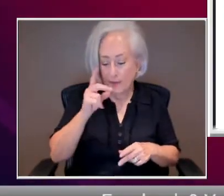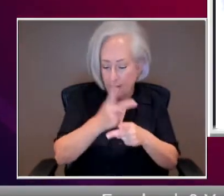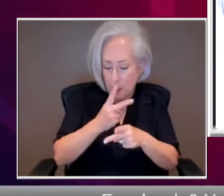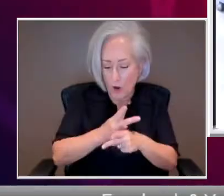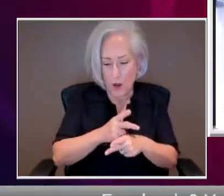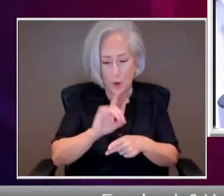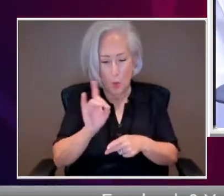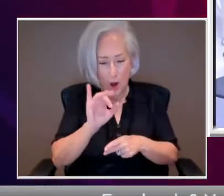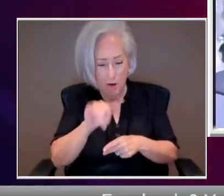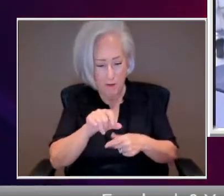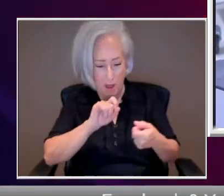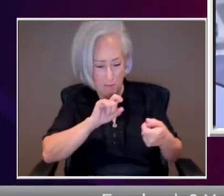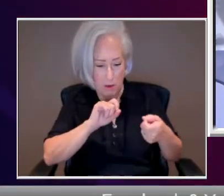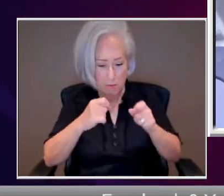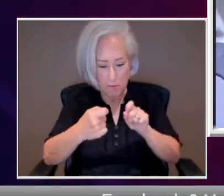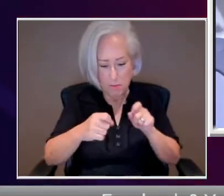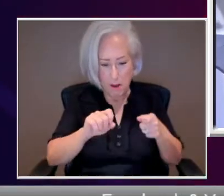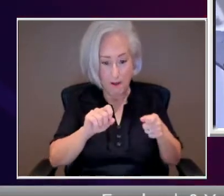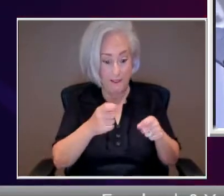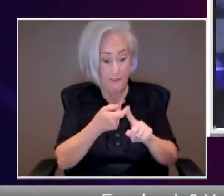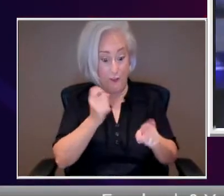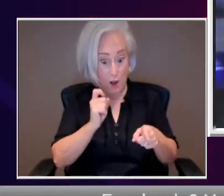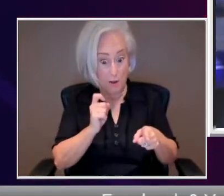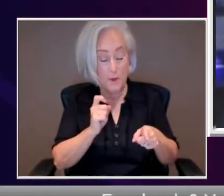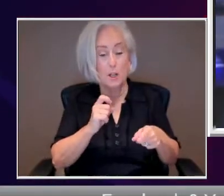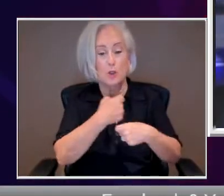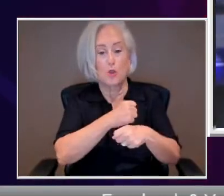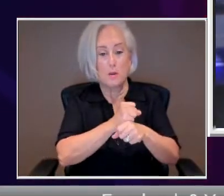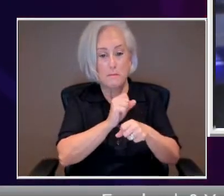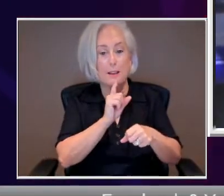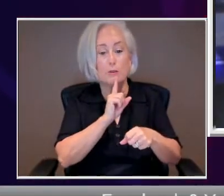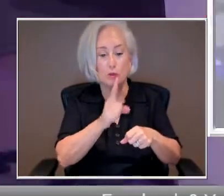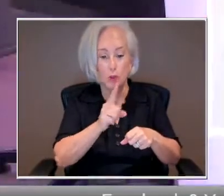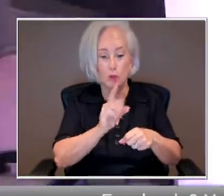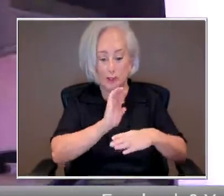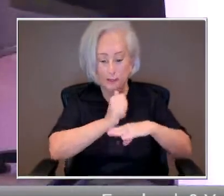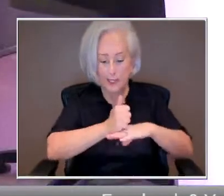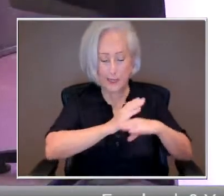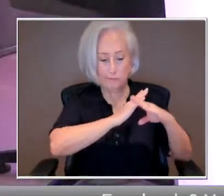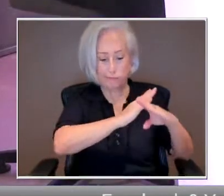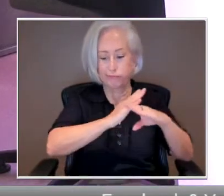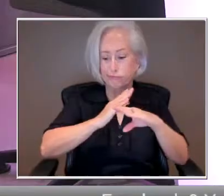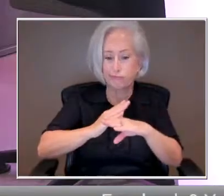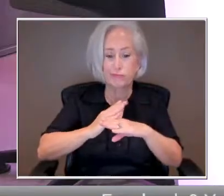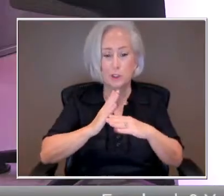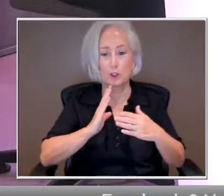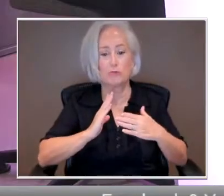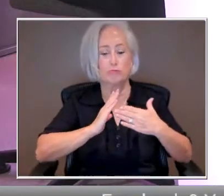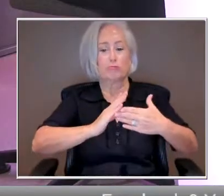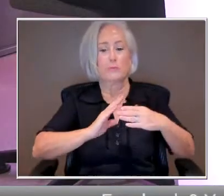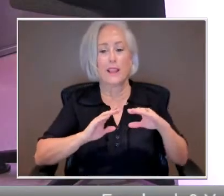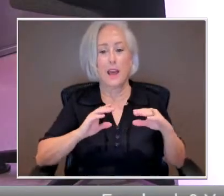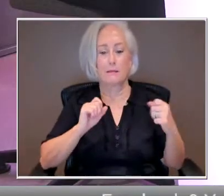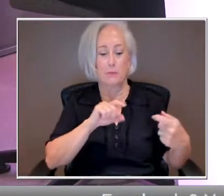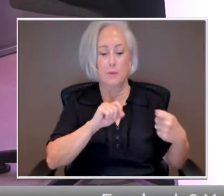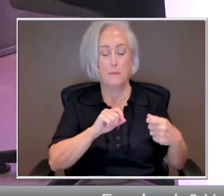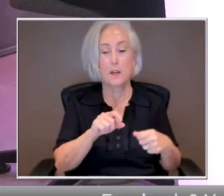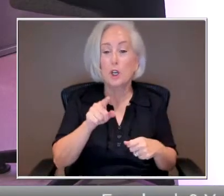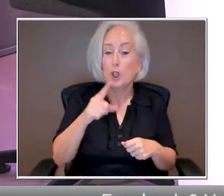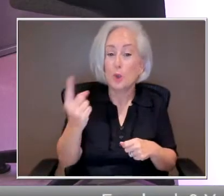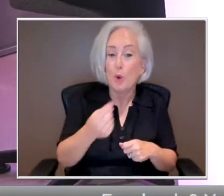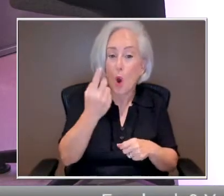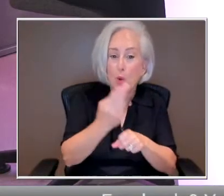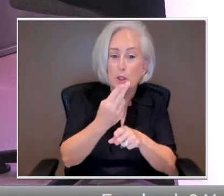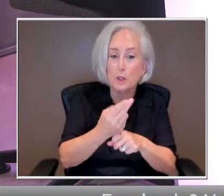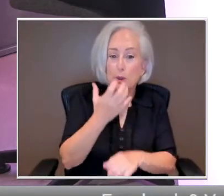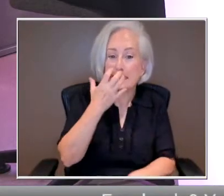sure those scars are in the right spots. So the scars are like little roadblocks? Yep. And do you always, Dr. Soma, do you always use heat? Because I've heard